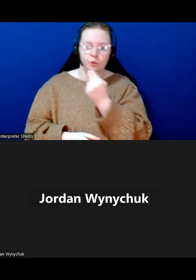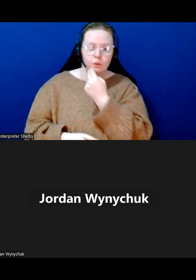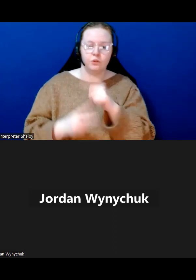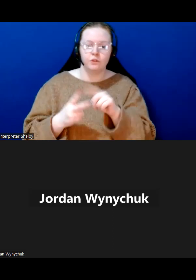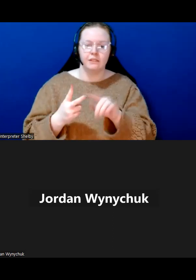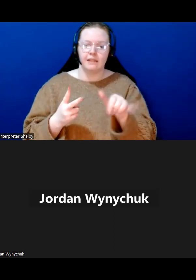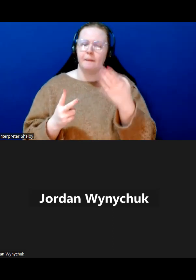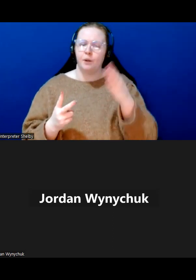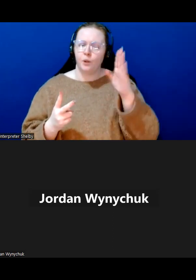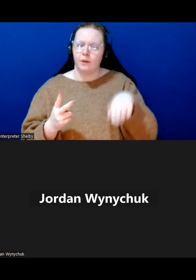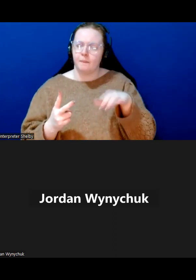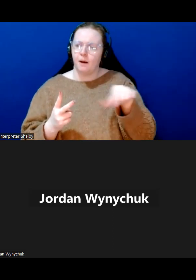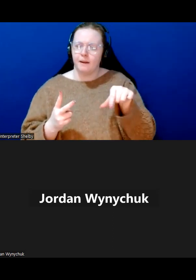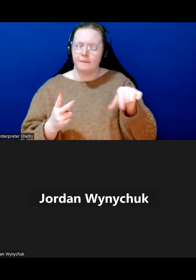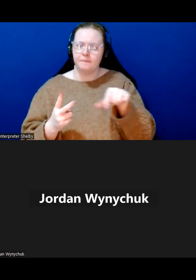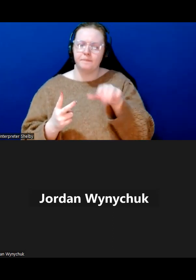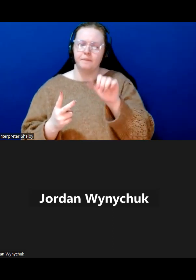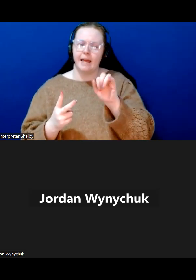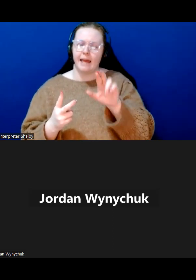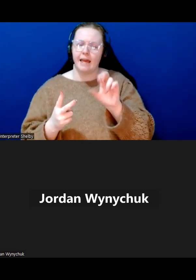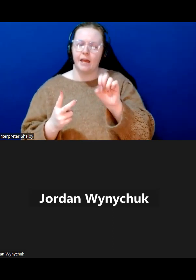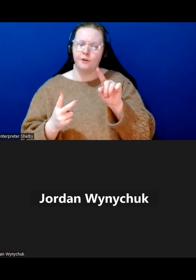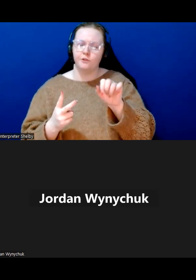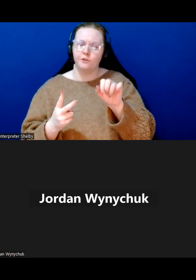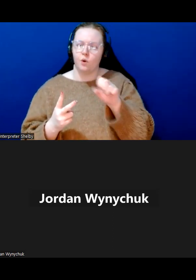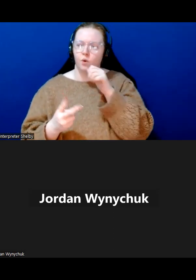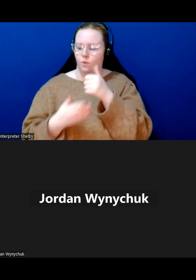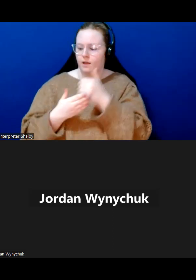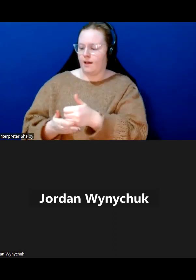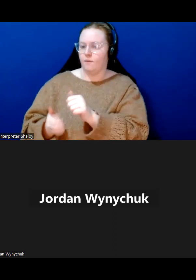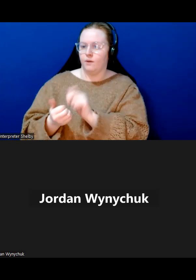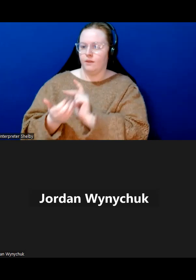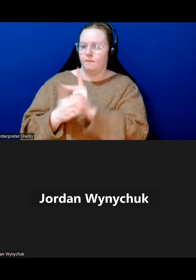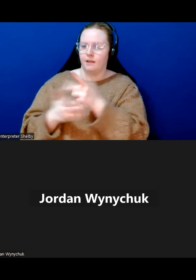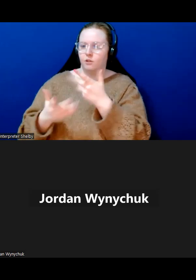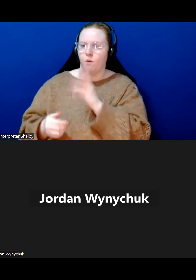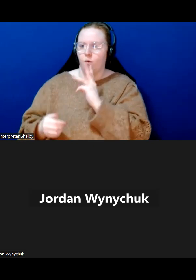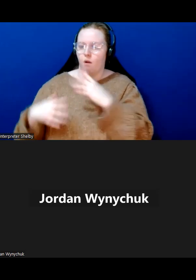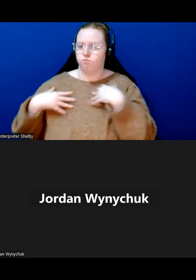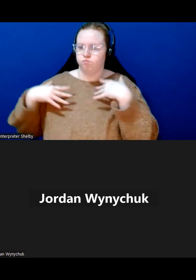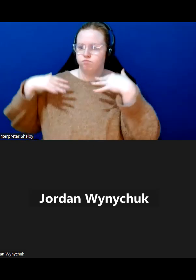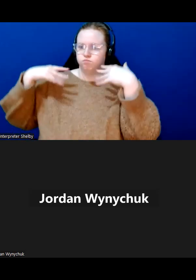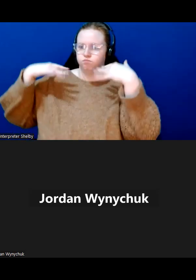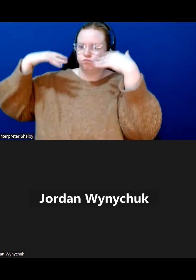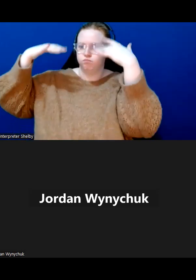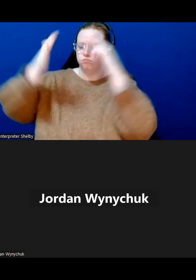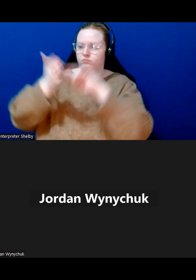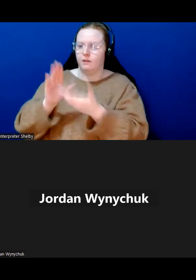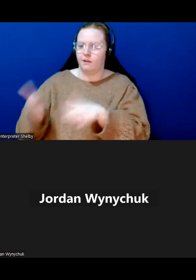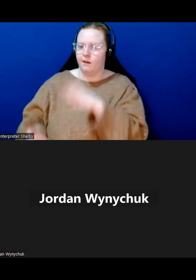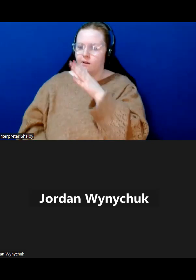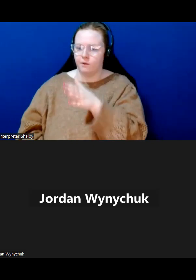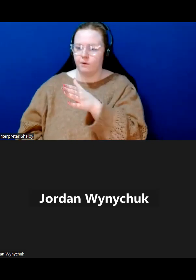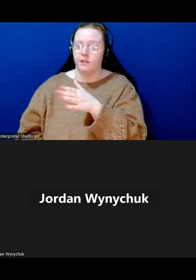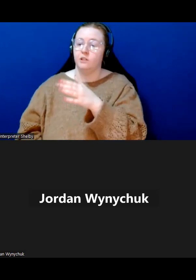thing at the bottom. That's actually going to help your plants so that they don't drown. So I'm sure, as some of you may know, some of you may not, plants actually need